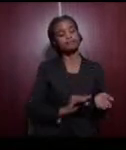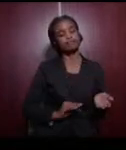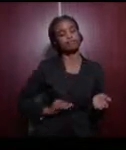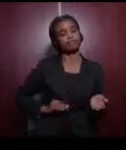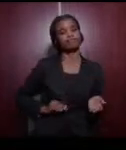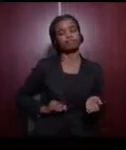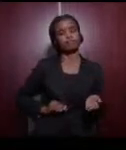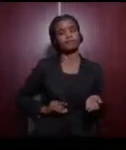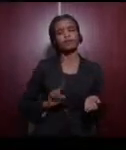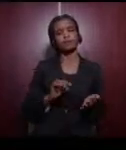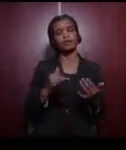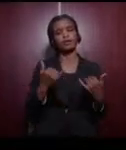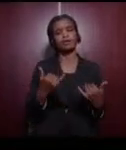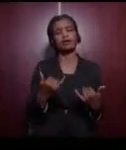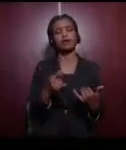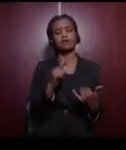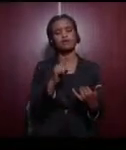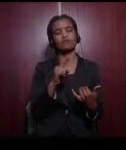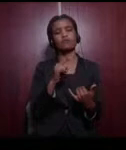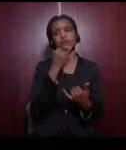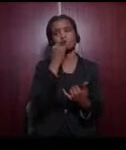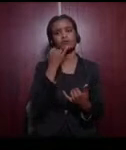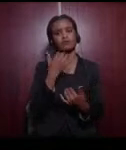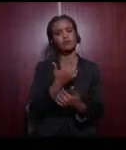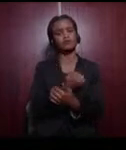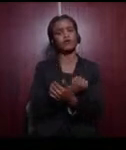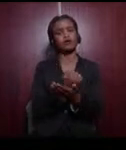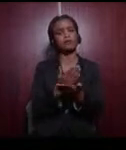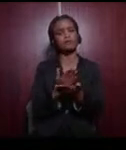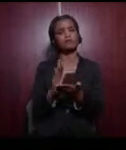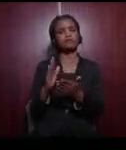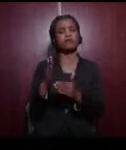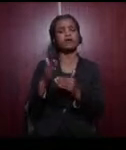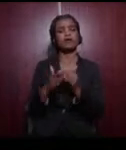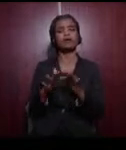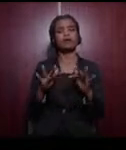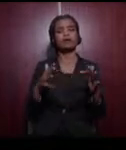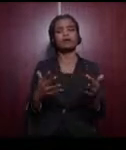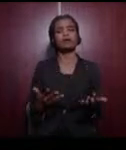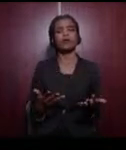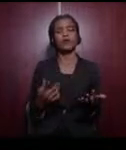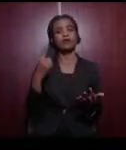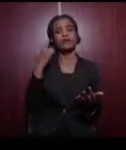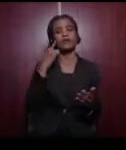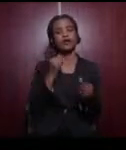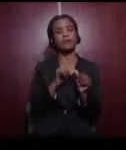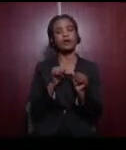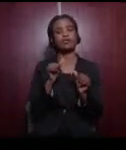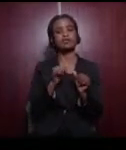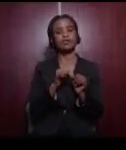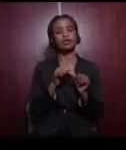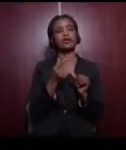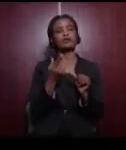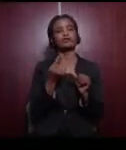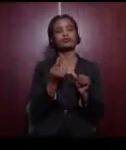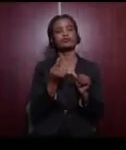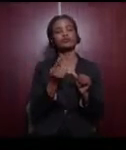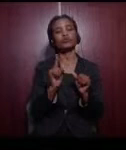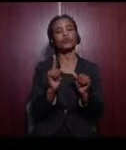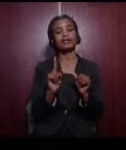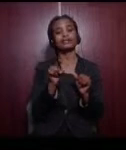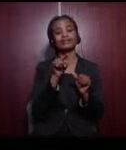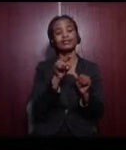Fact is, we can't end access to drugs. I think it is best if we focus on reducing the number of users and